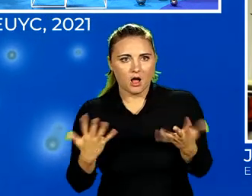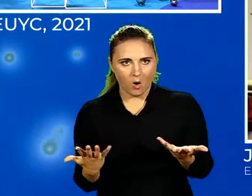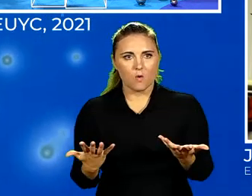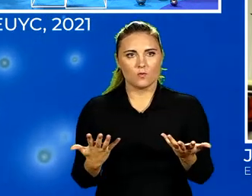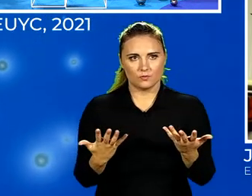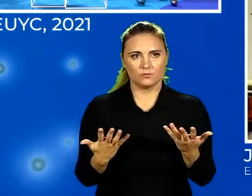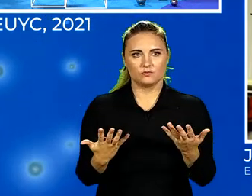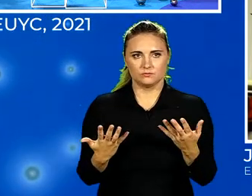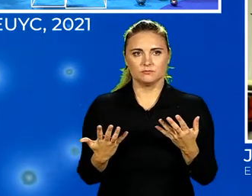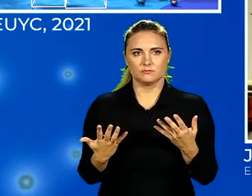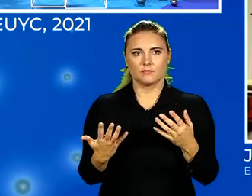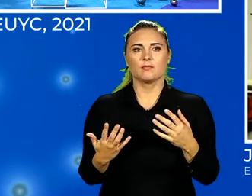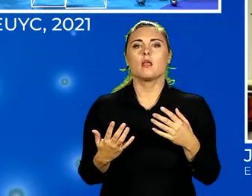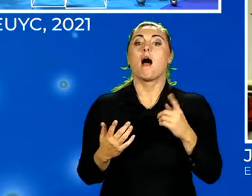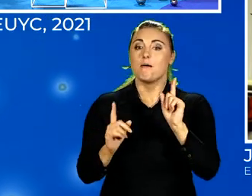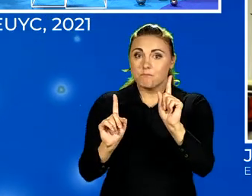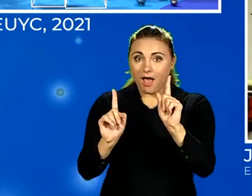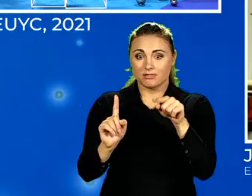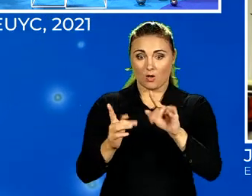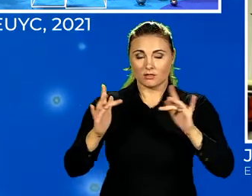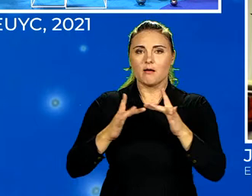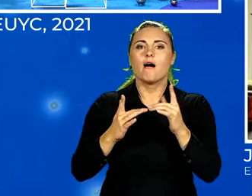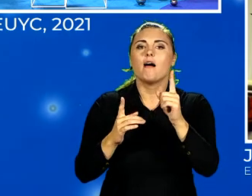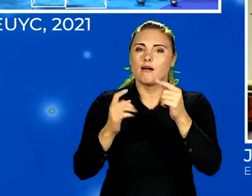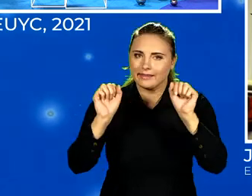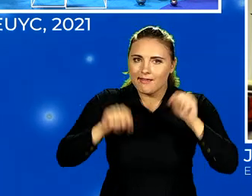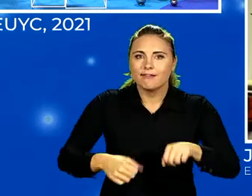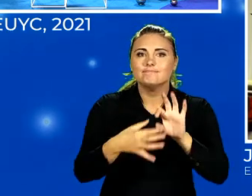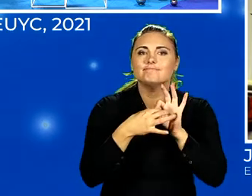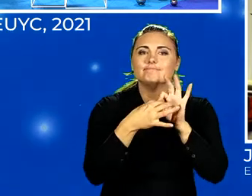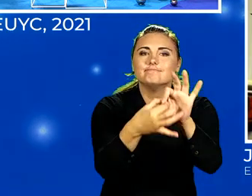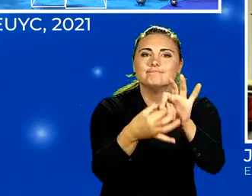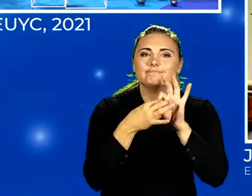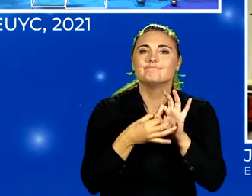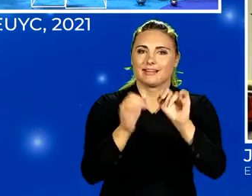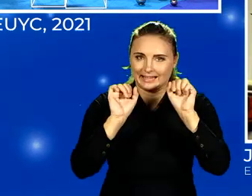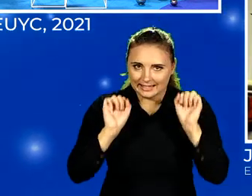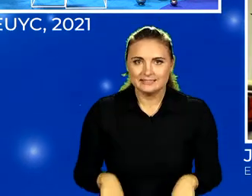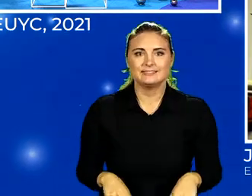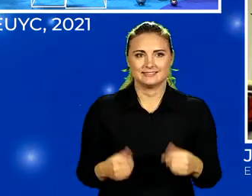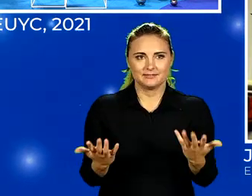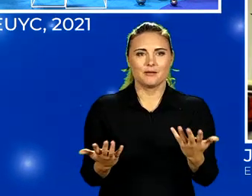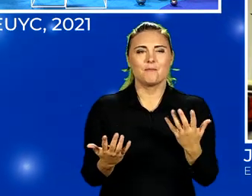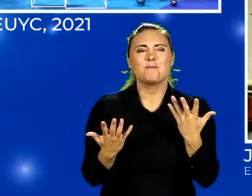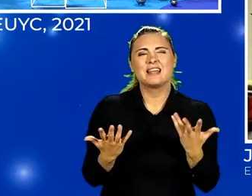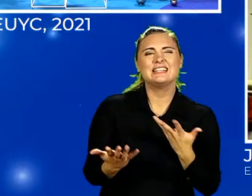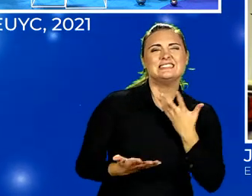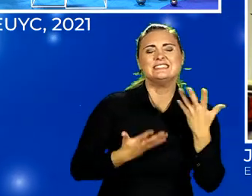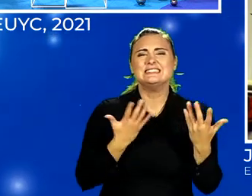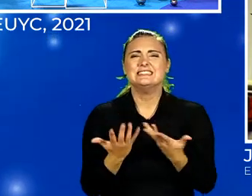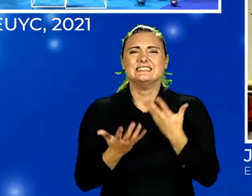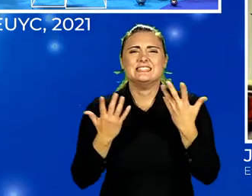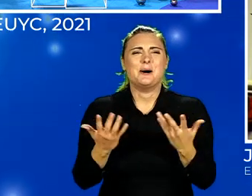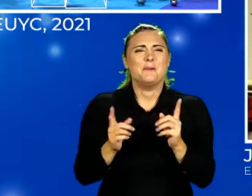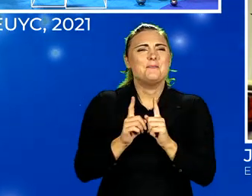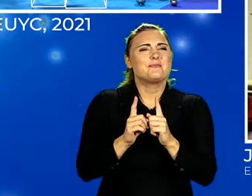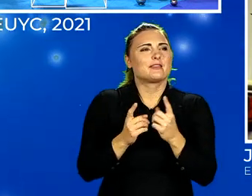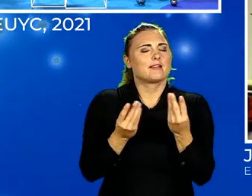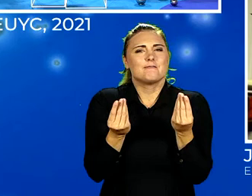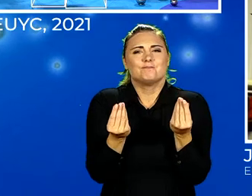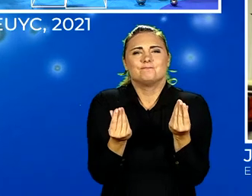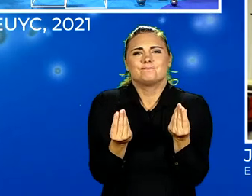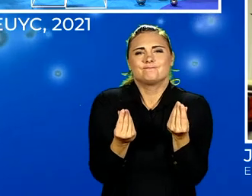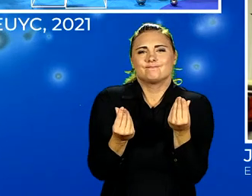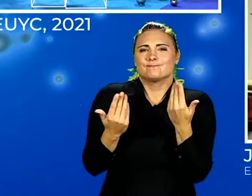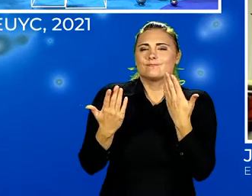still participate even if you have to do it online, but it cannot really replace the offline experience. This